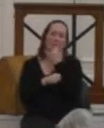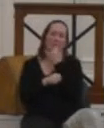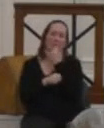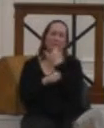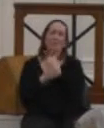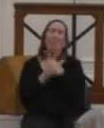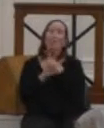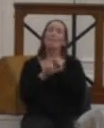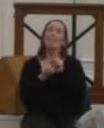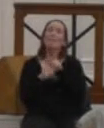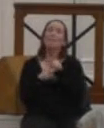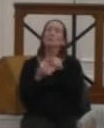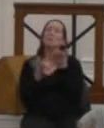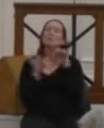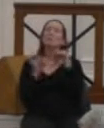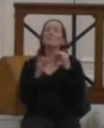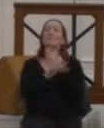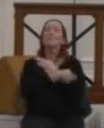But you're free